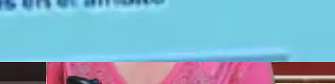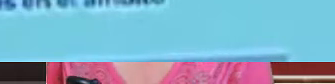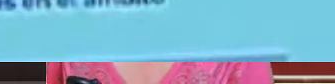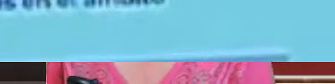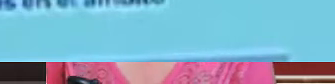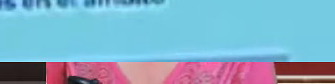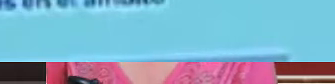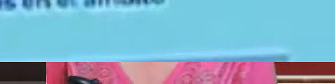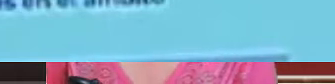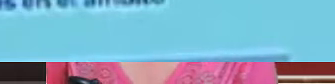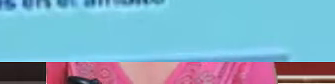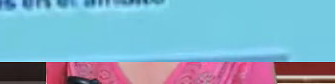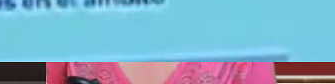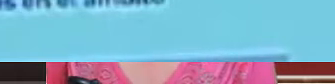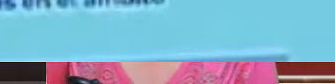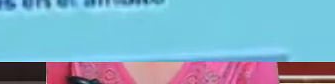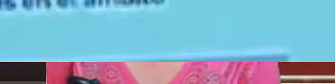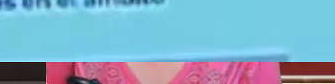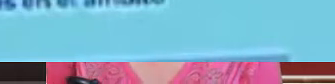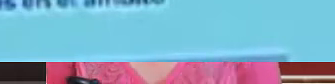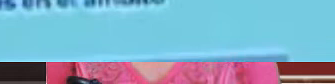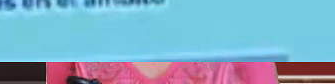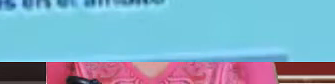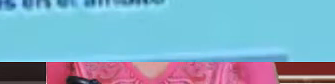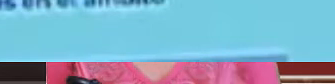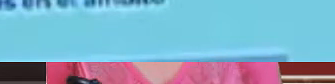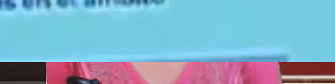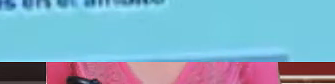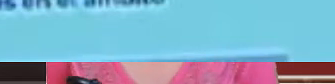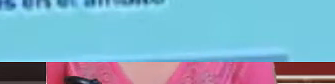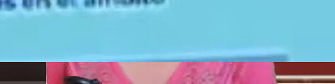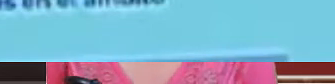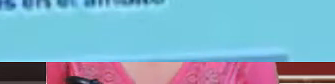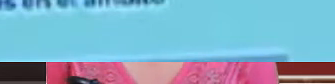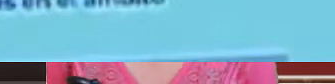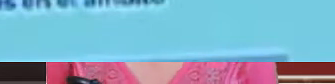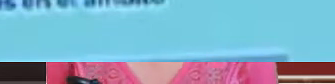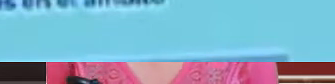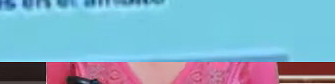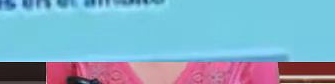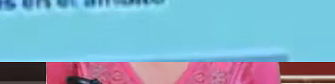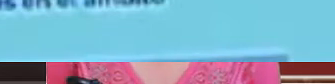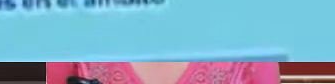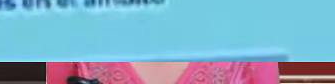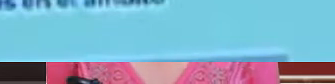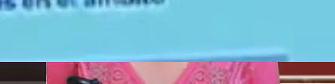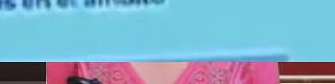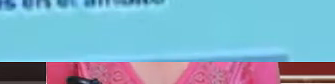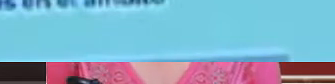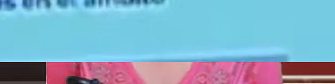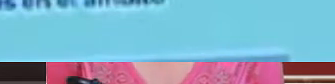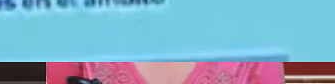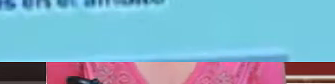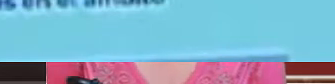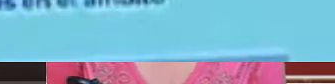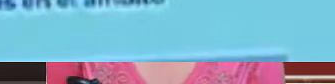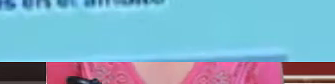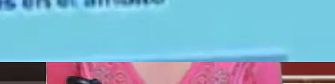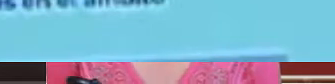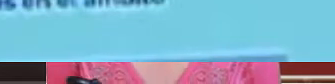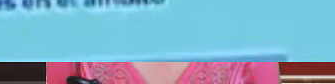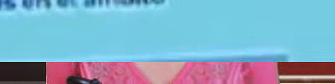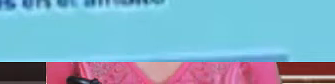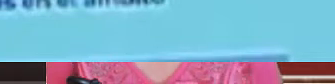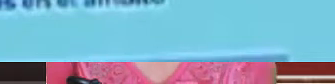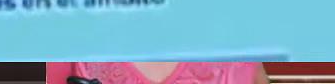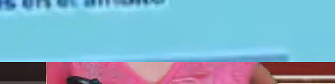this has been for the first 12 days. They've put this out for 12 days. 172 alerts of corruption have already come